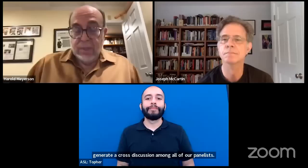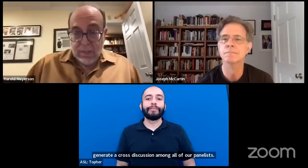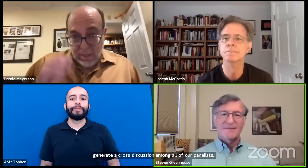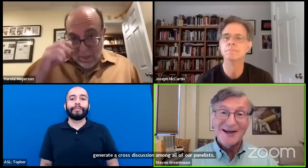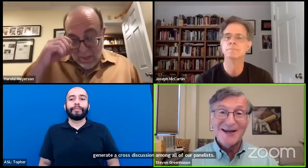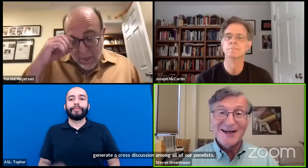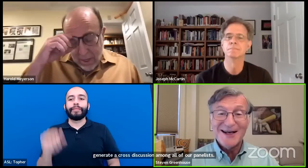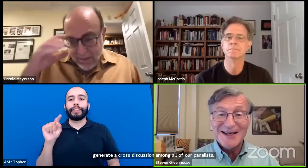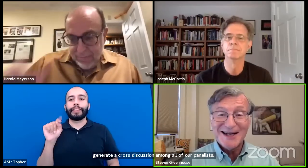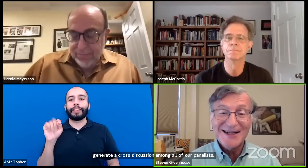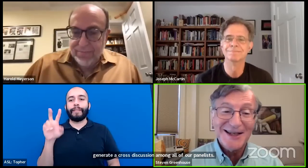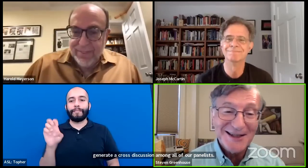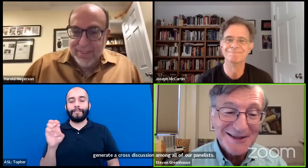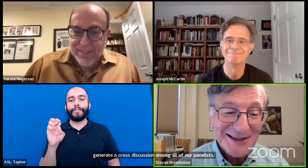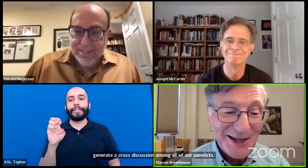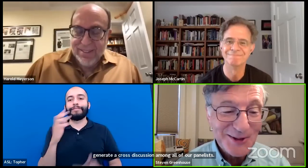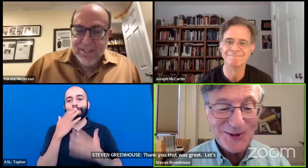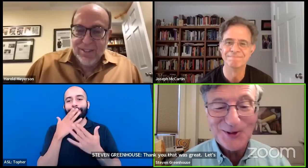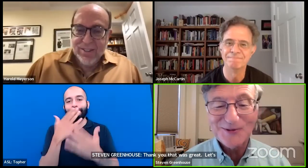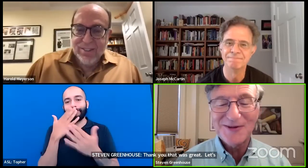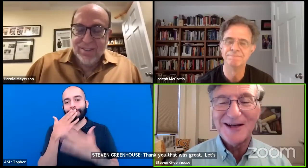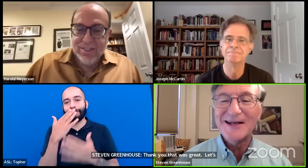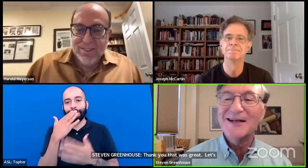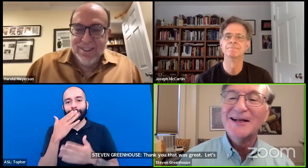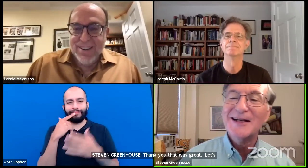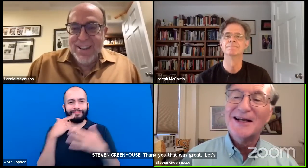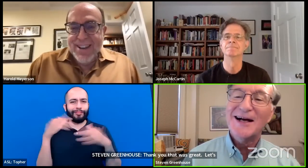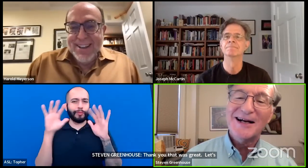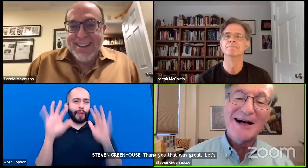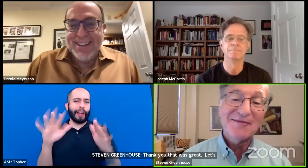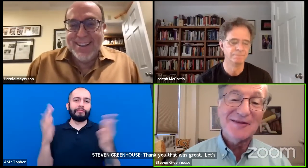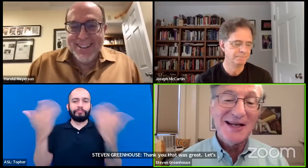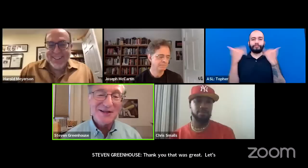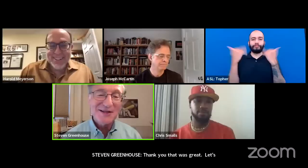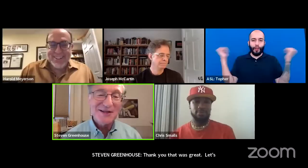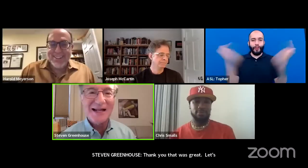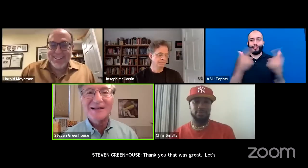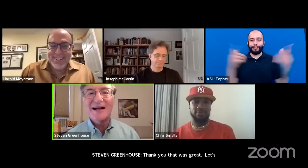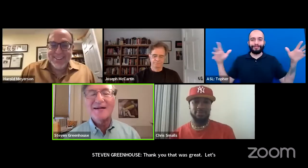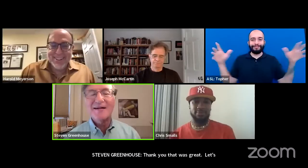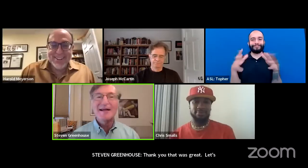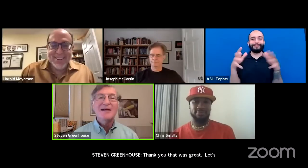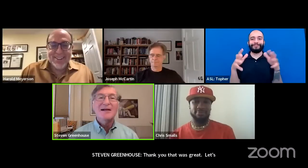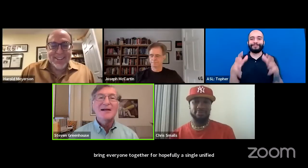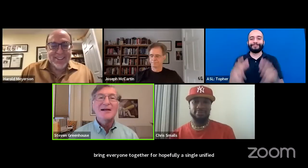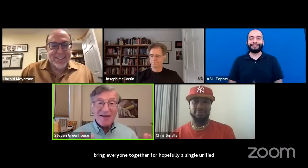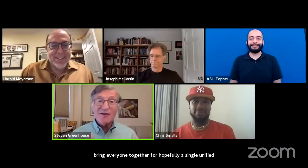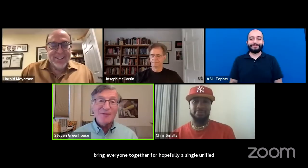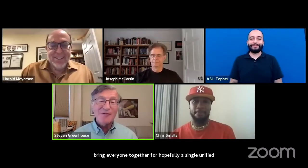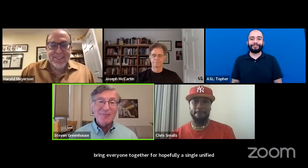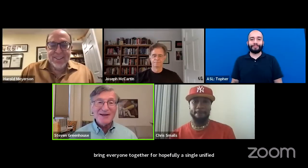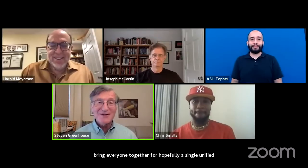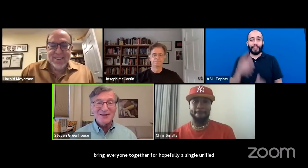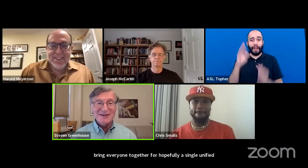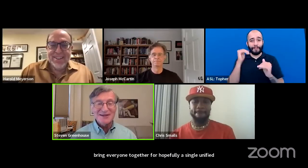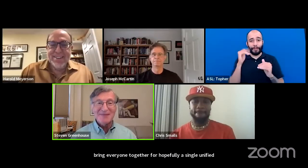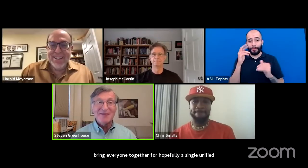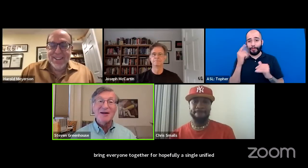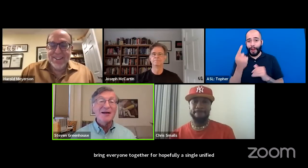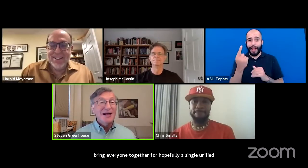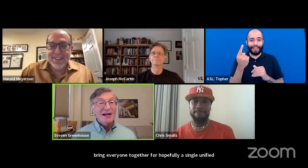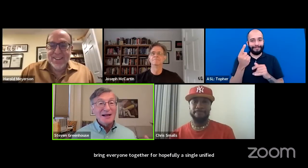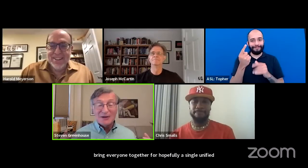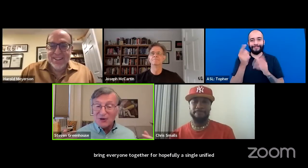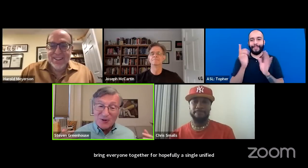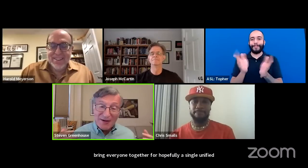for hopefully a single unified conversation of solidarity. So Sarah, you've been very patient listening to